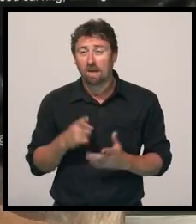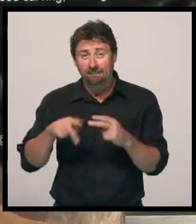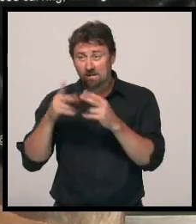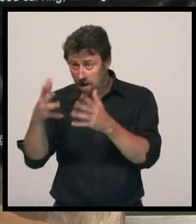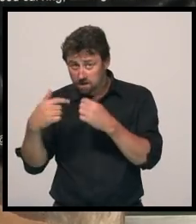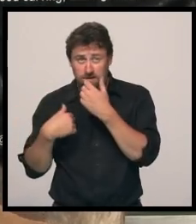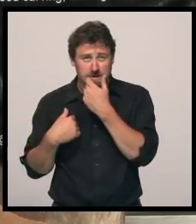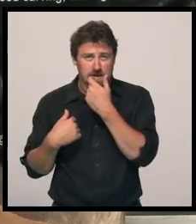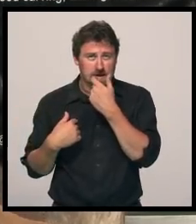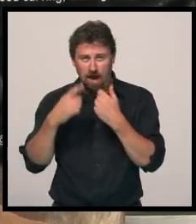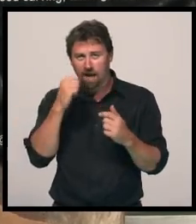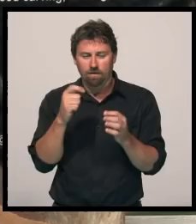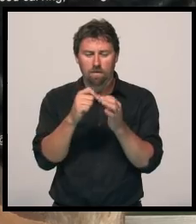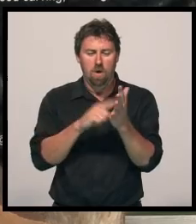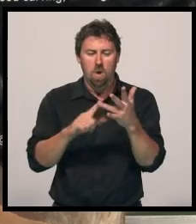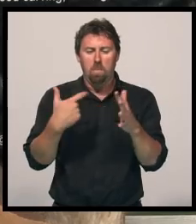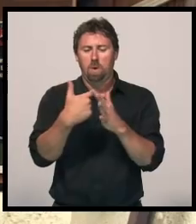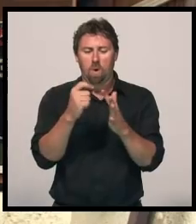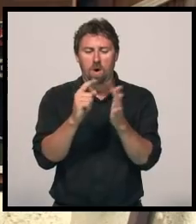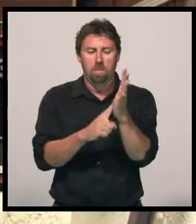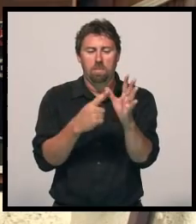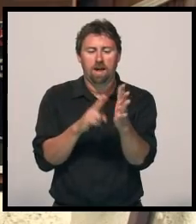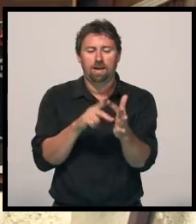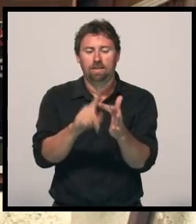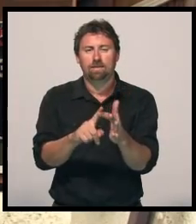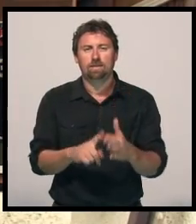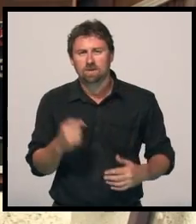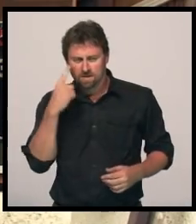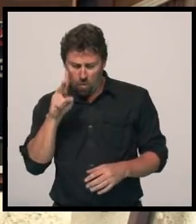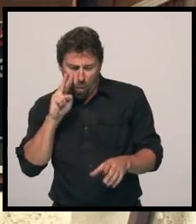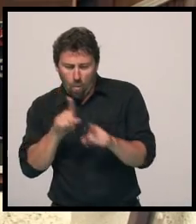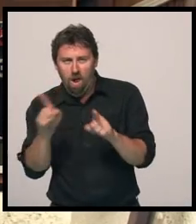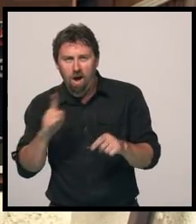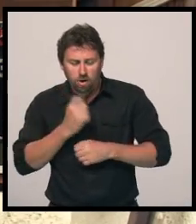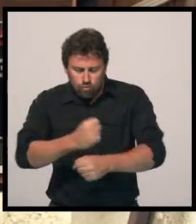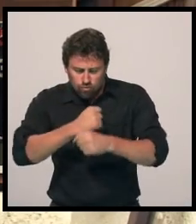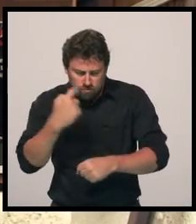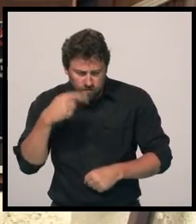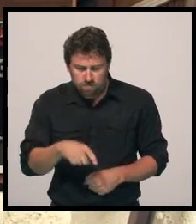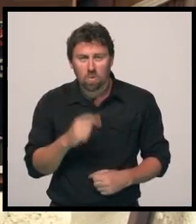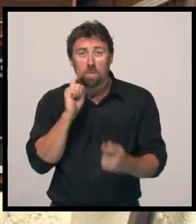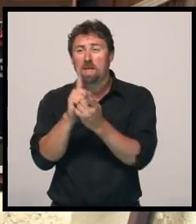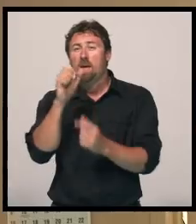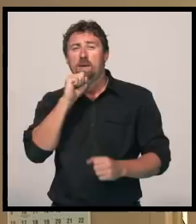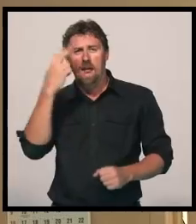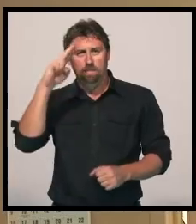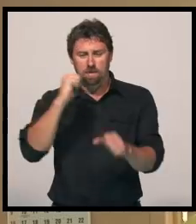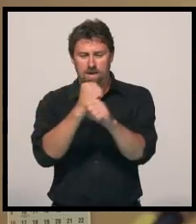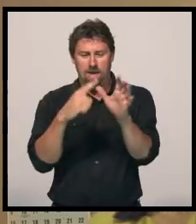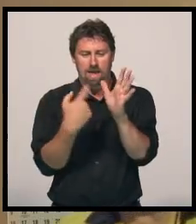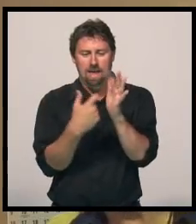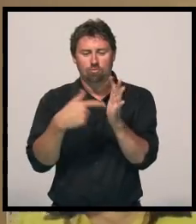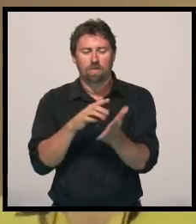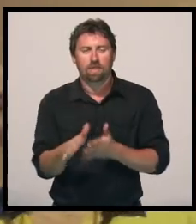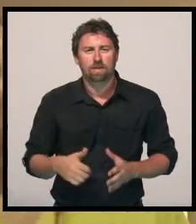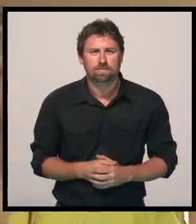you, a block plane. Then you can see what the timber looks like. Okay, so come with me. We'll go up, meet Gareth, and find out what's available. G'day Steve, how